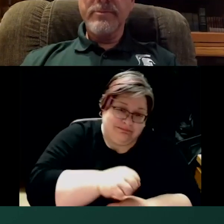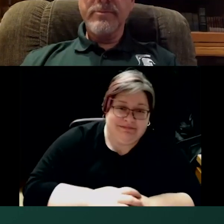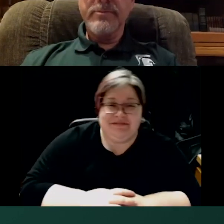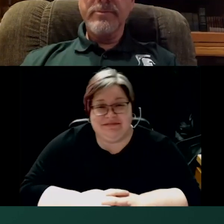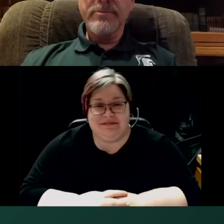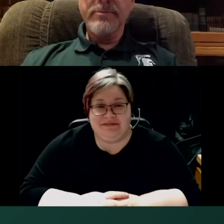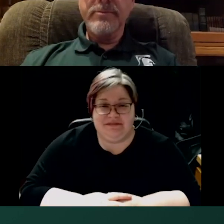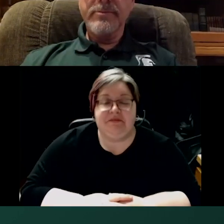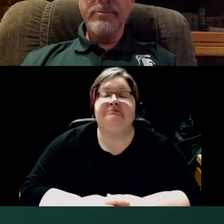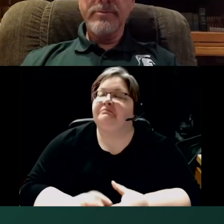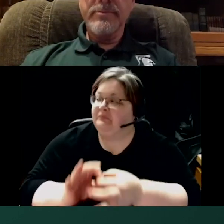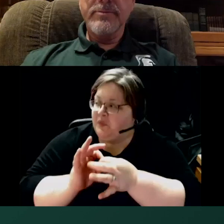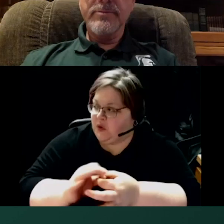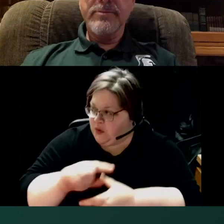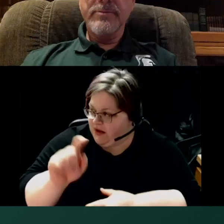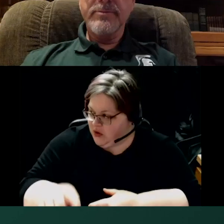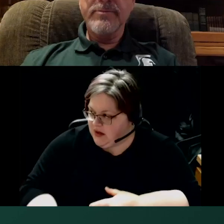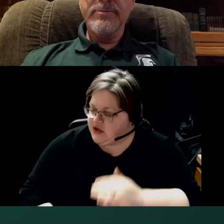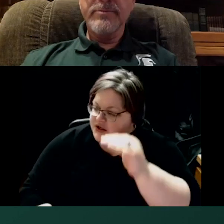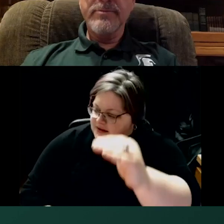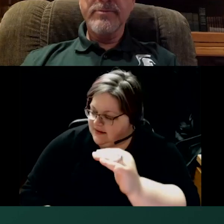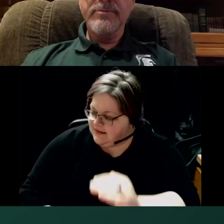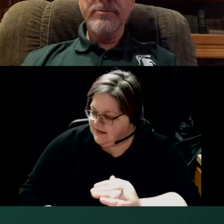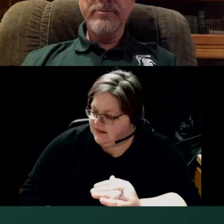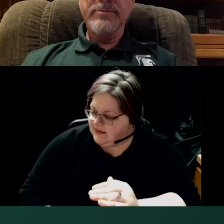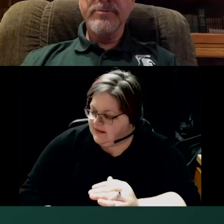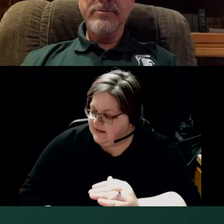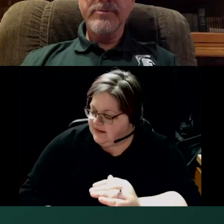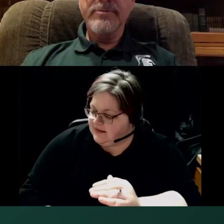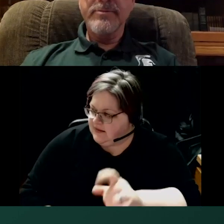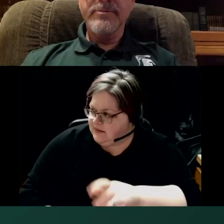Related to that, let me find the question real quick. I lost it.